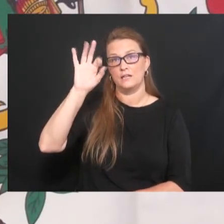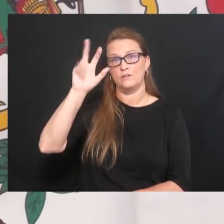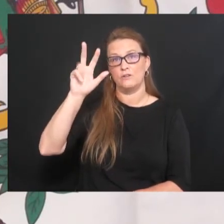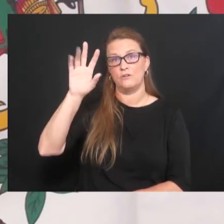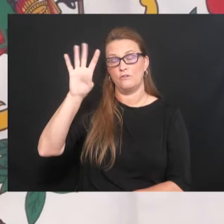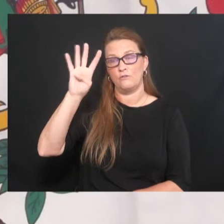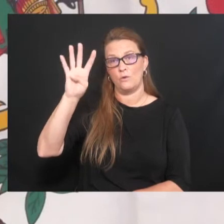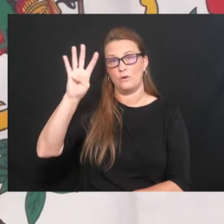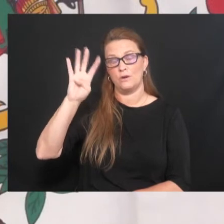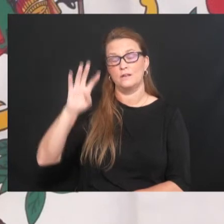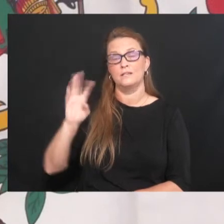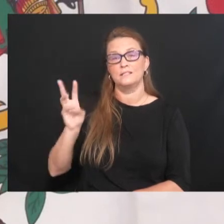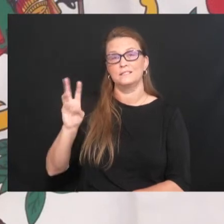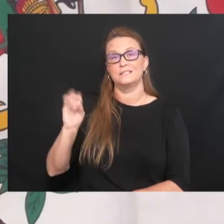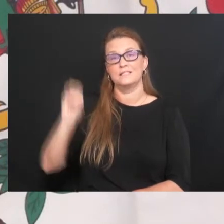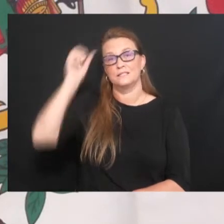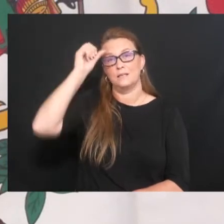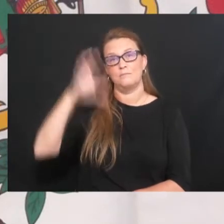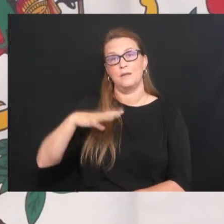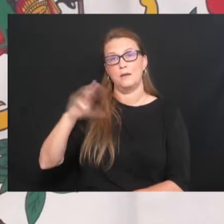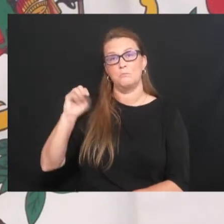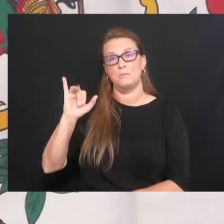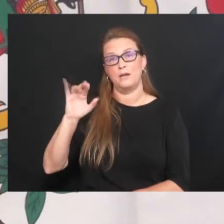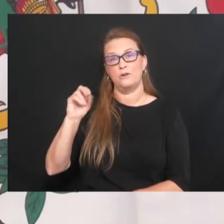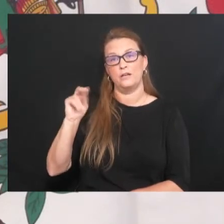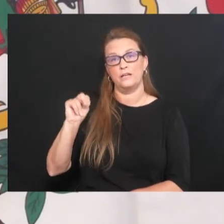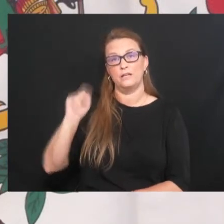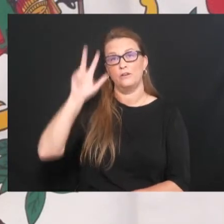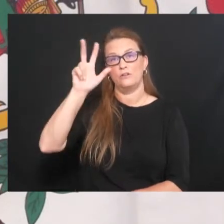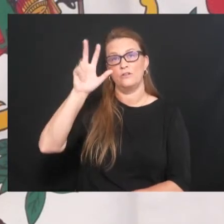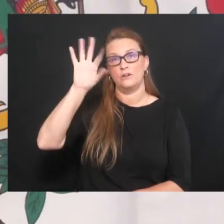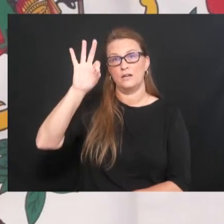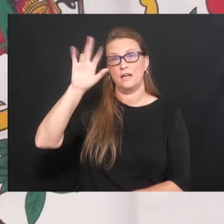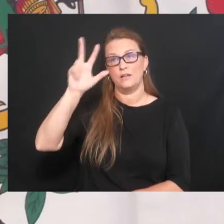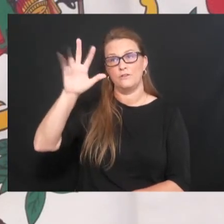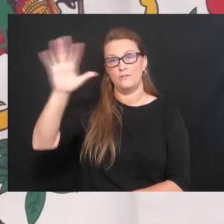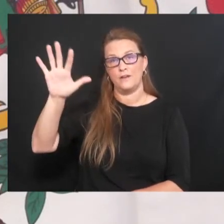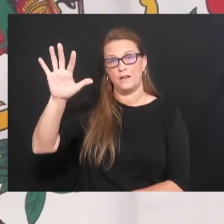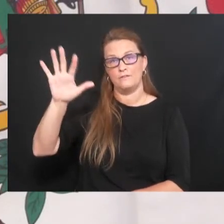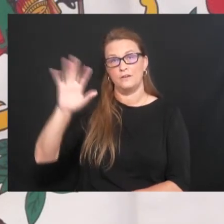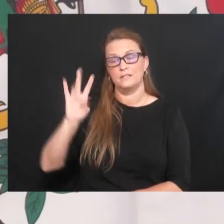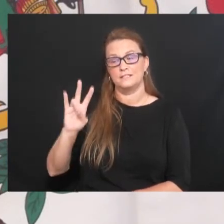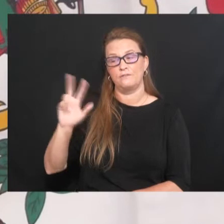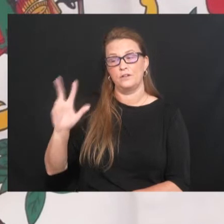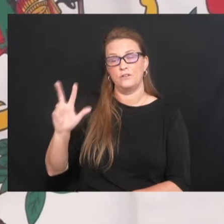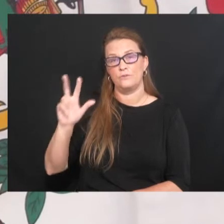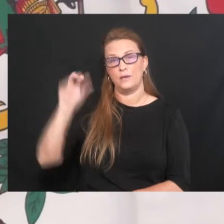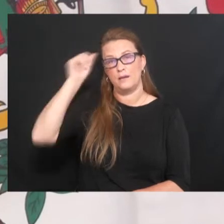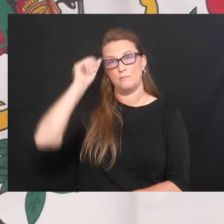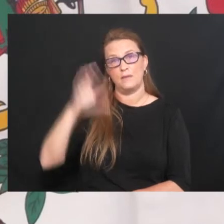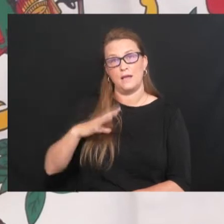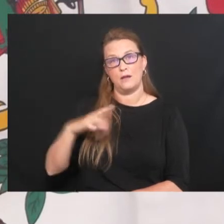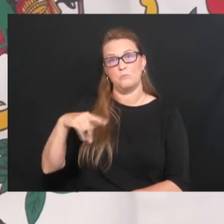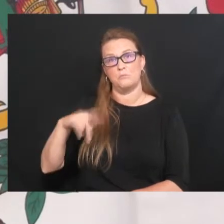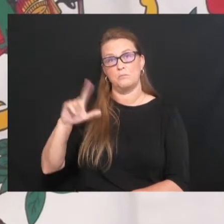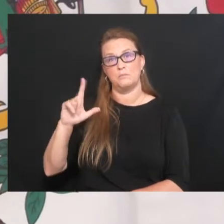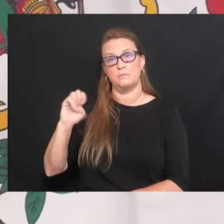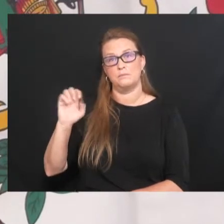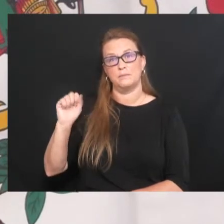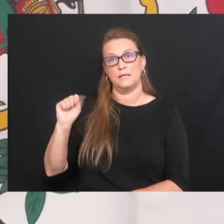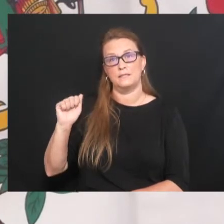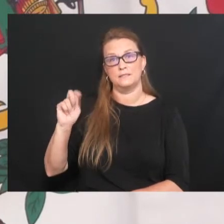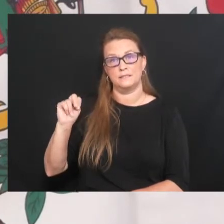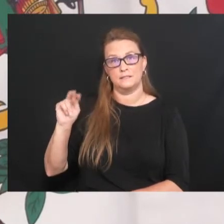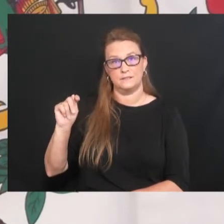death, a 60-year-old male from Marion County. The 3,935th death, a 73-year-old male from Pleasants County.